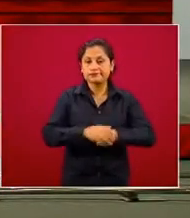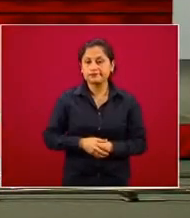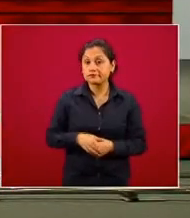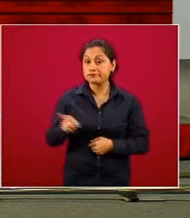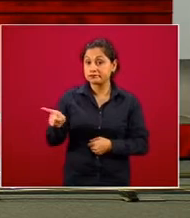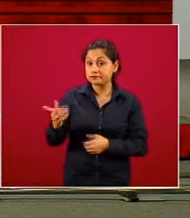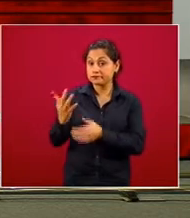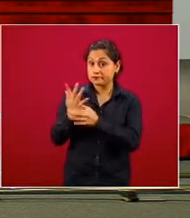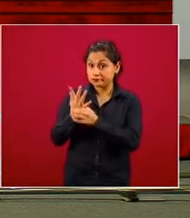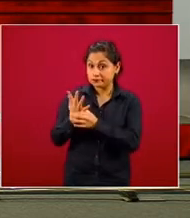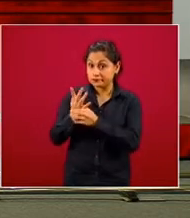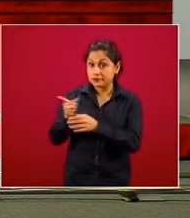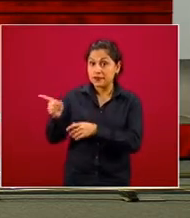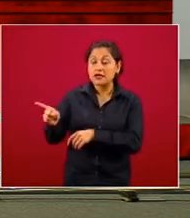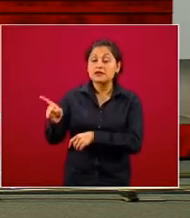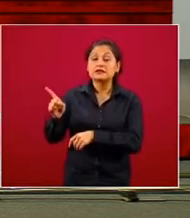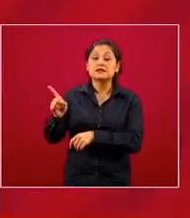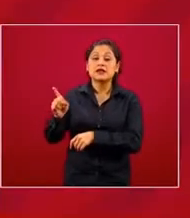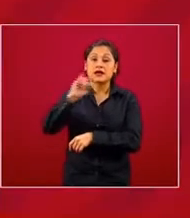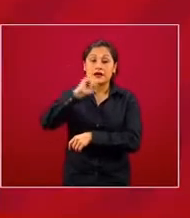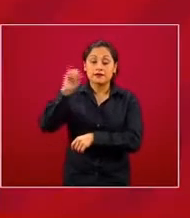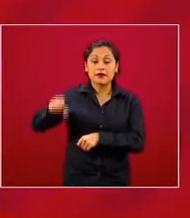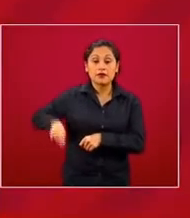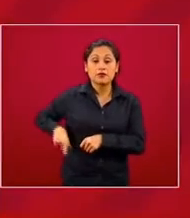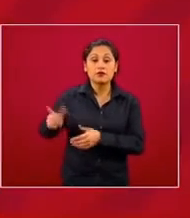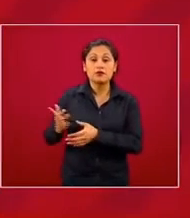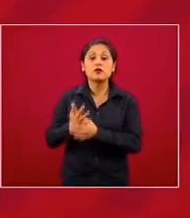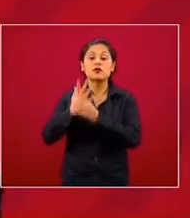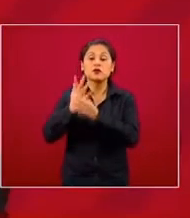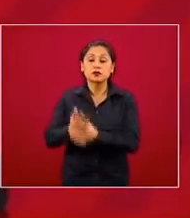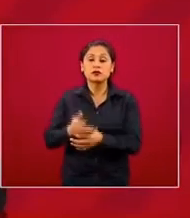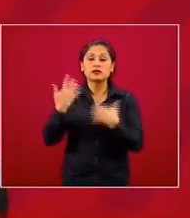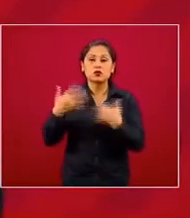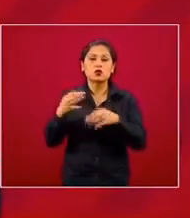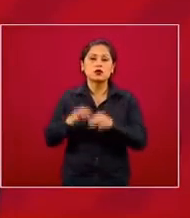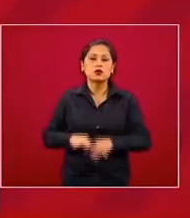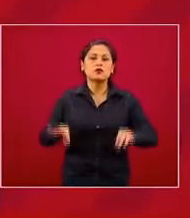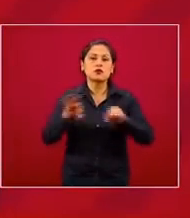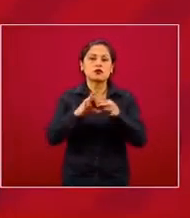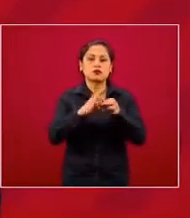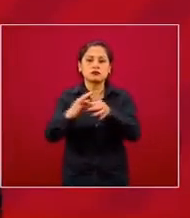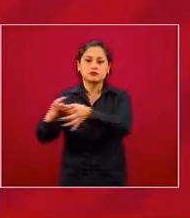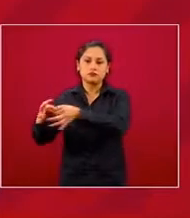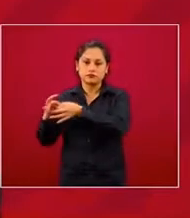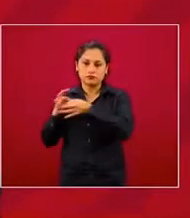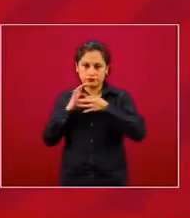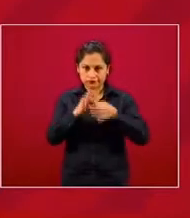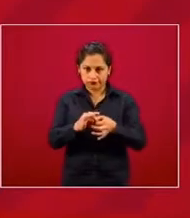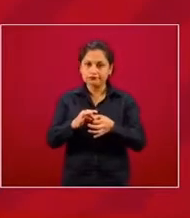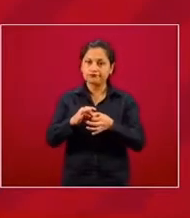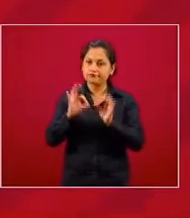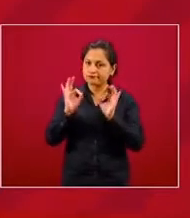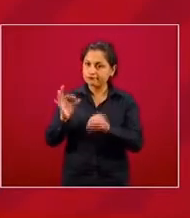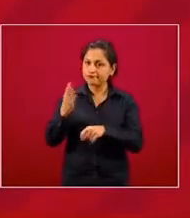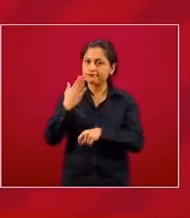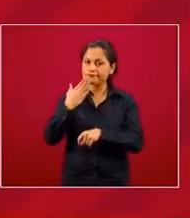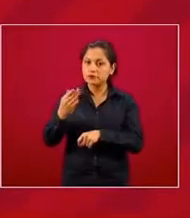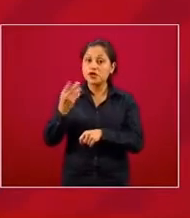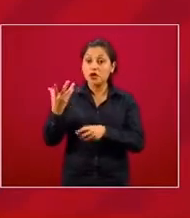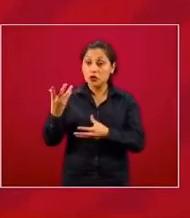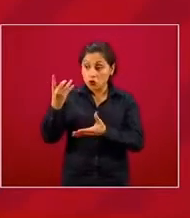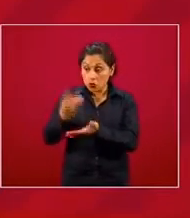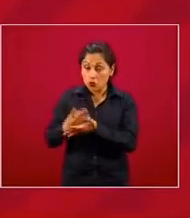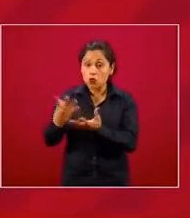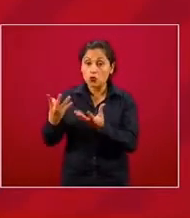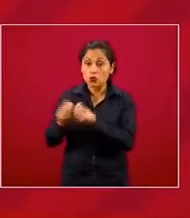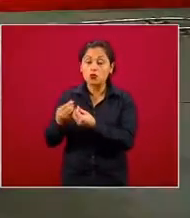perfect coordinación collaboration con las with entidades the different federativas, states, no not solo, only aunque es with destacable, Mexico City, but con la the Ciudad de rest México, pero con las of the 32 states as ciudades, well, so that we entidades can have federativas, a de